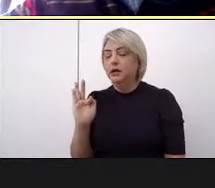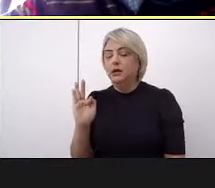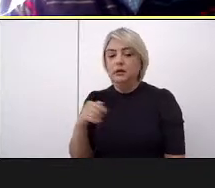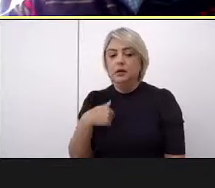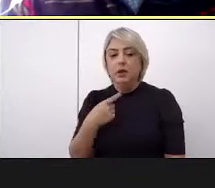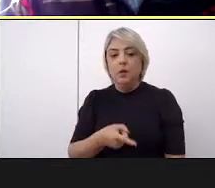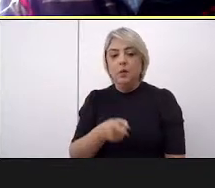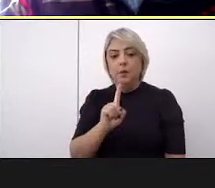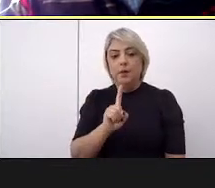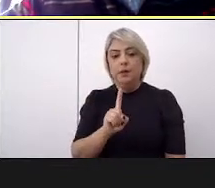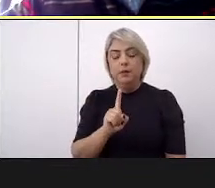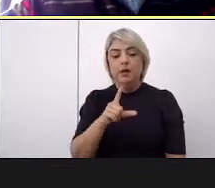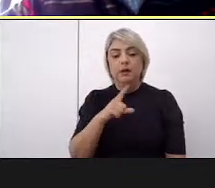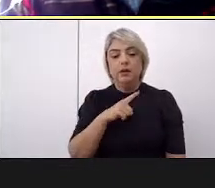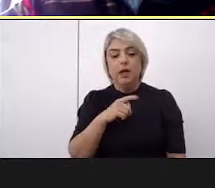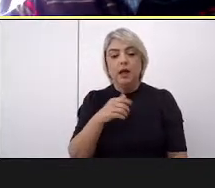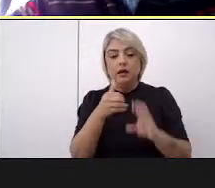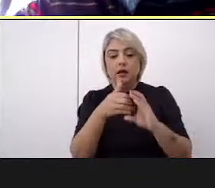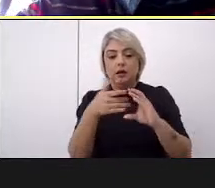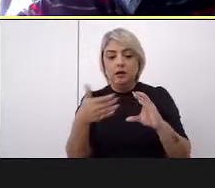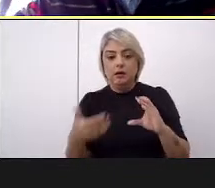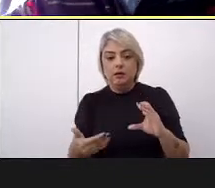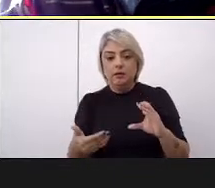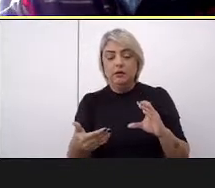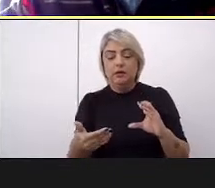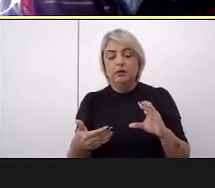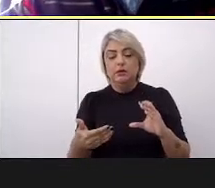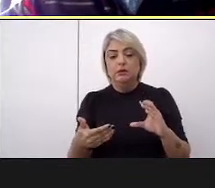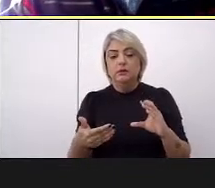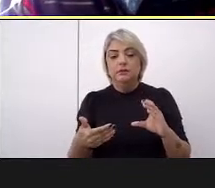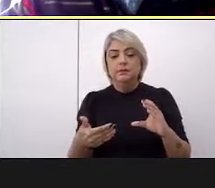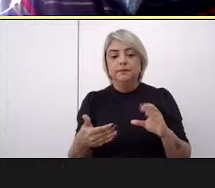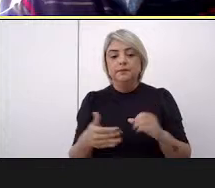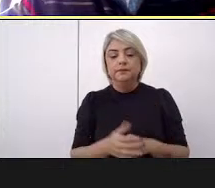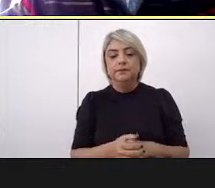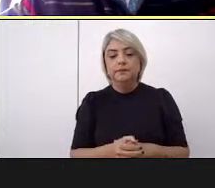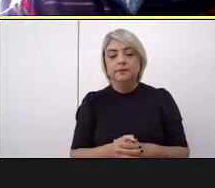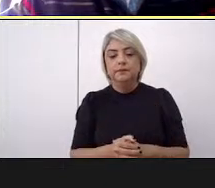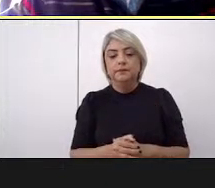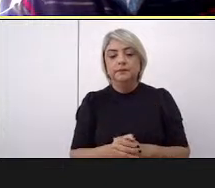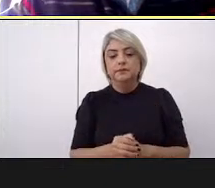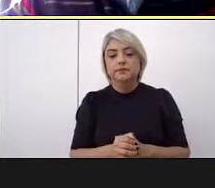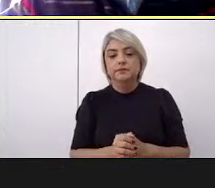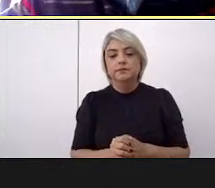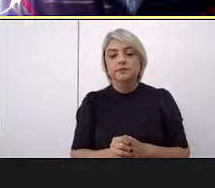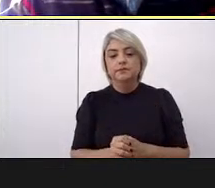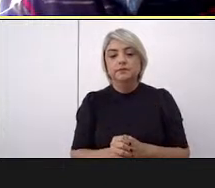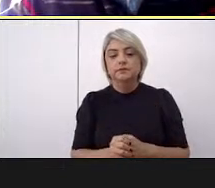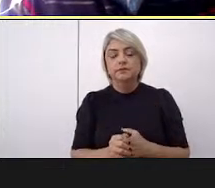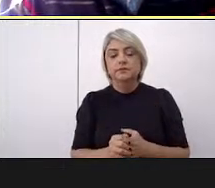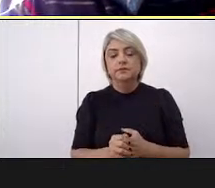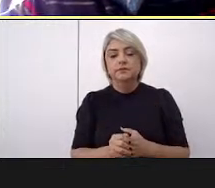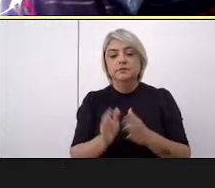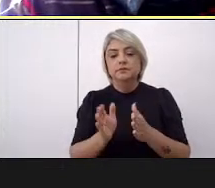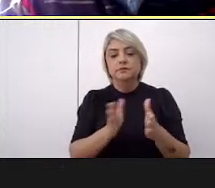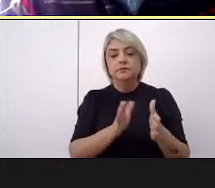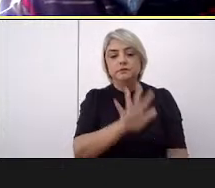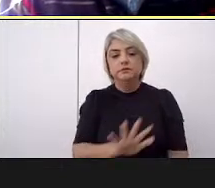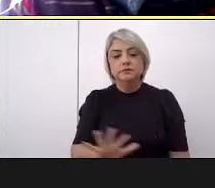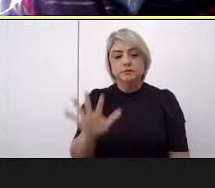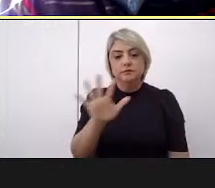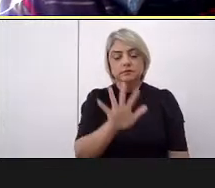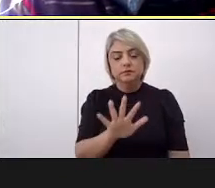characterize precisely the place and role of law in public action processes. A second avenue of